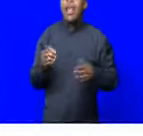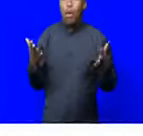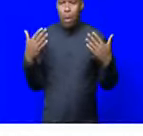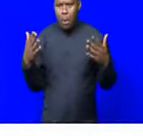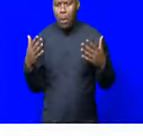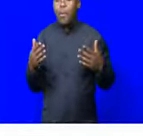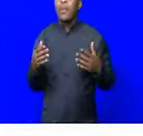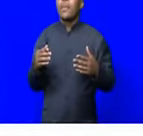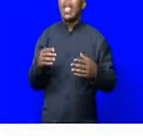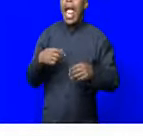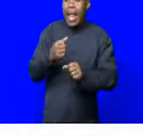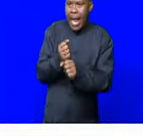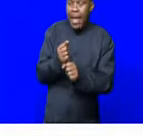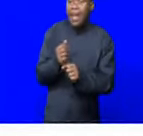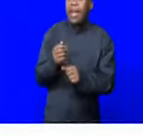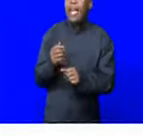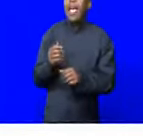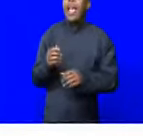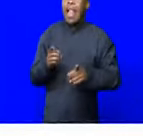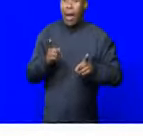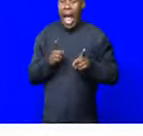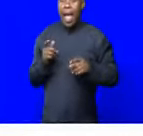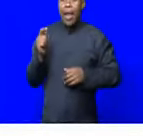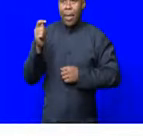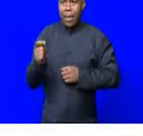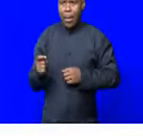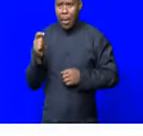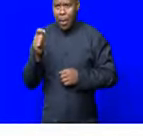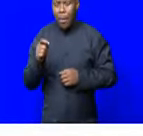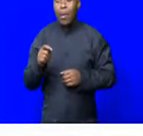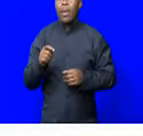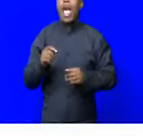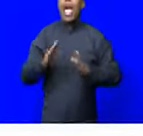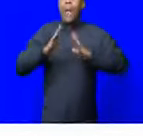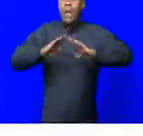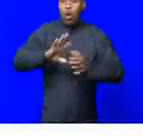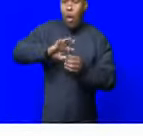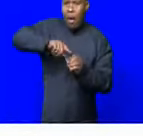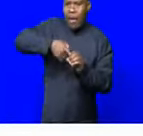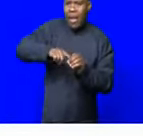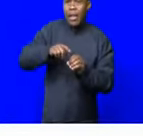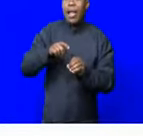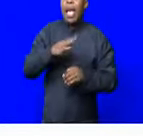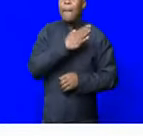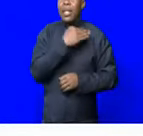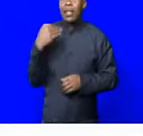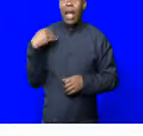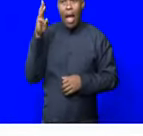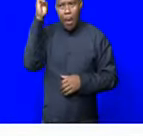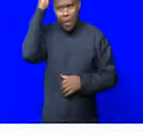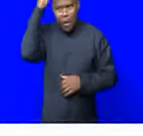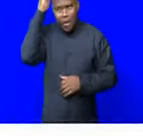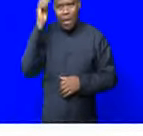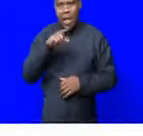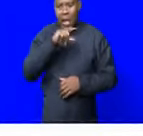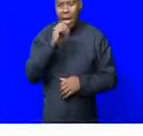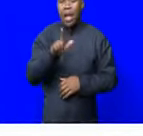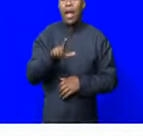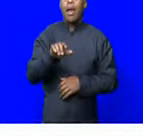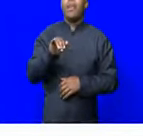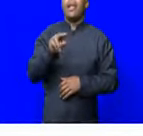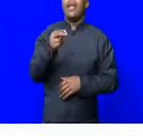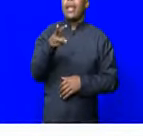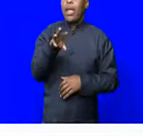as announced by the Honorable Minister of Home Affairs, Her Royal Highness Princess Lindiwe. Tuesday, 6 September 2022